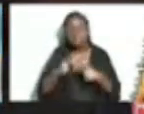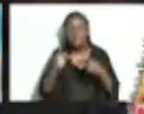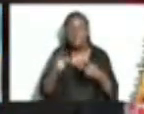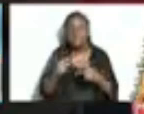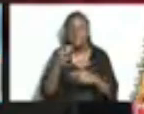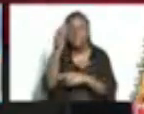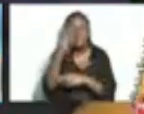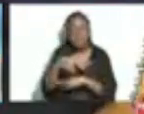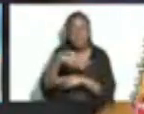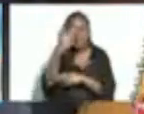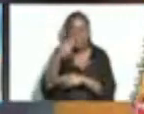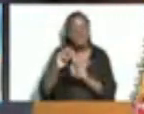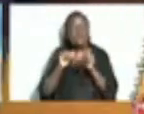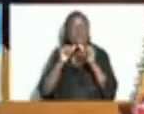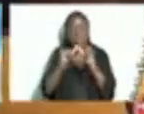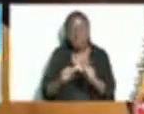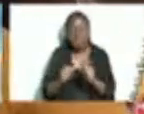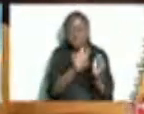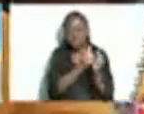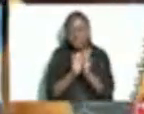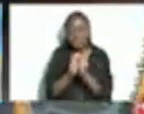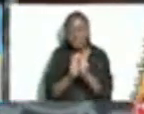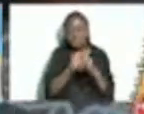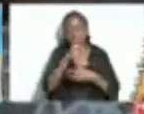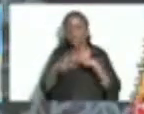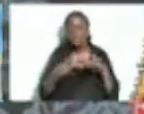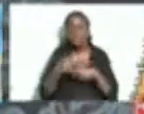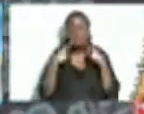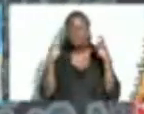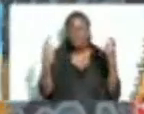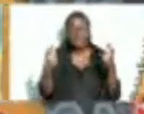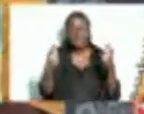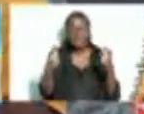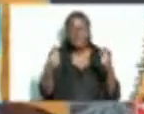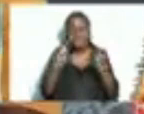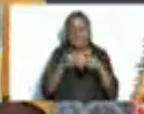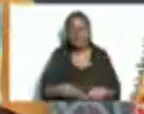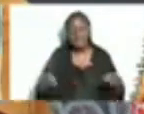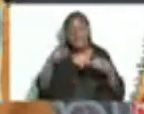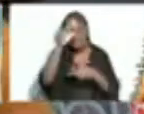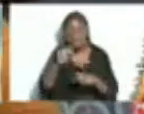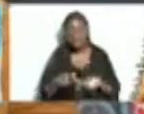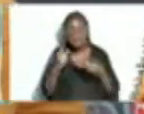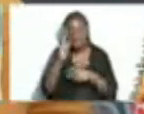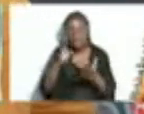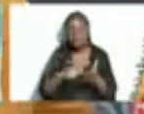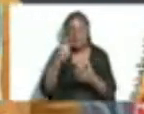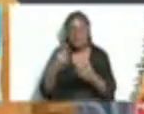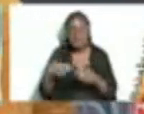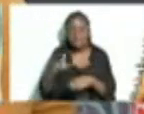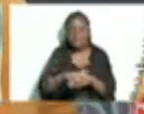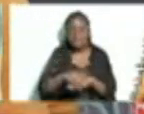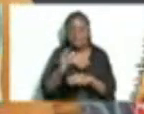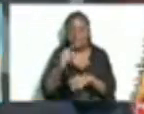Onward Together. The world famous Valley Boys presents Once Upon a Time, a portrayal of